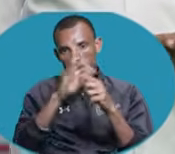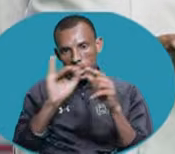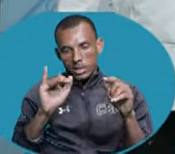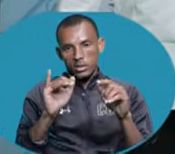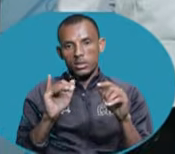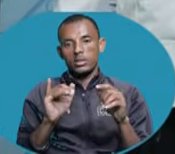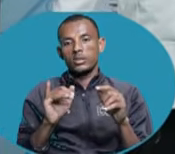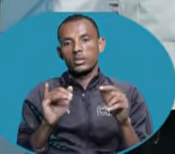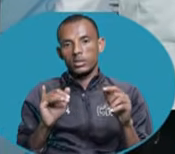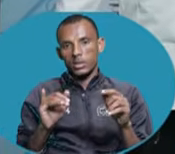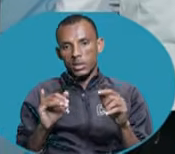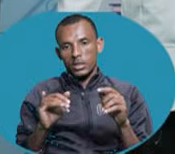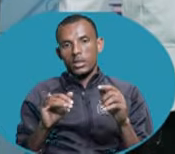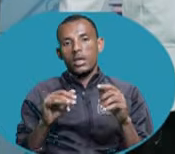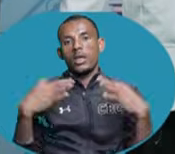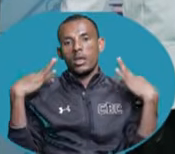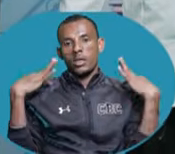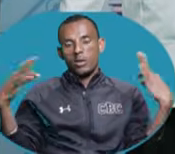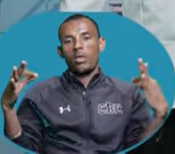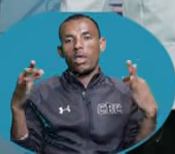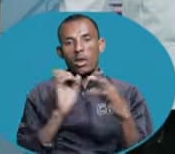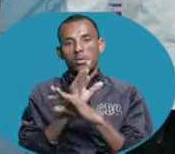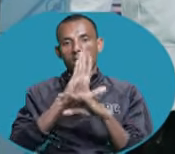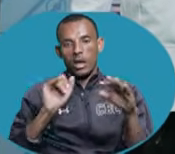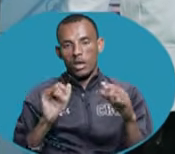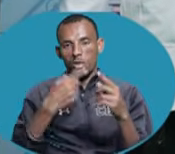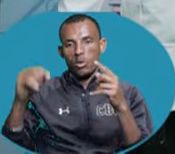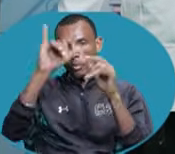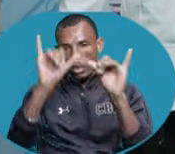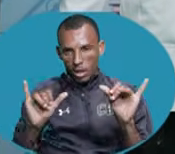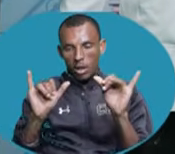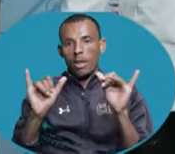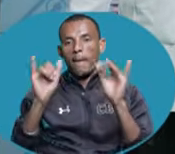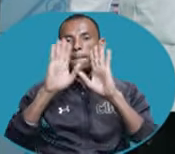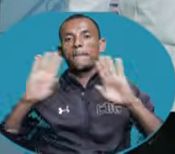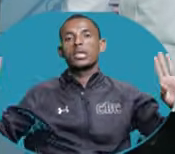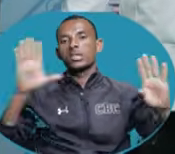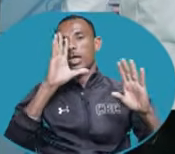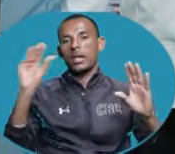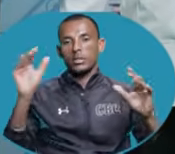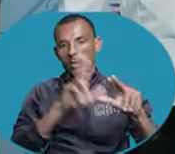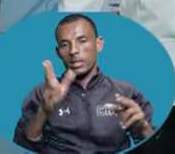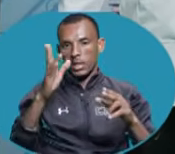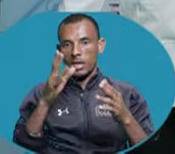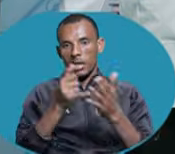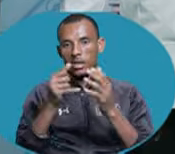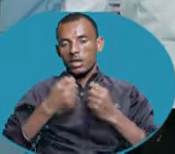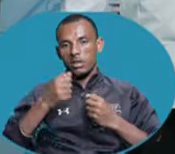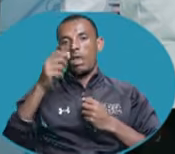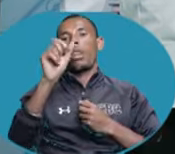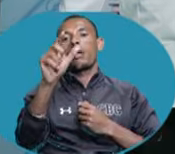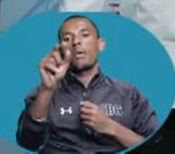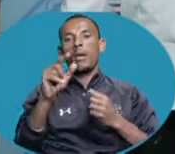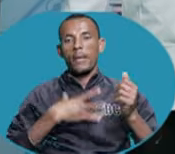members. Among 11 members, the 5 are permanent member of UN. The permanent